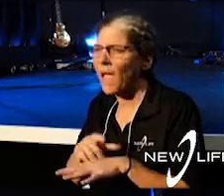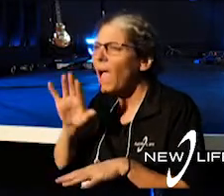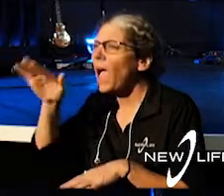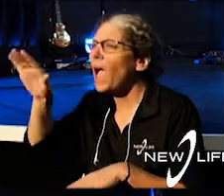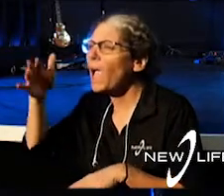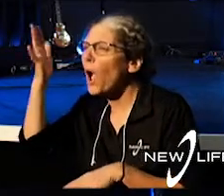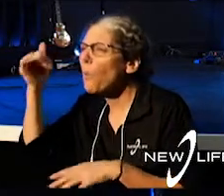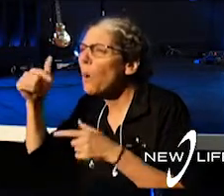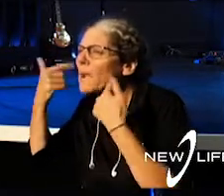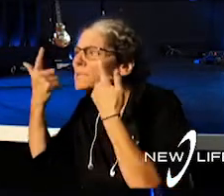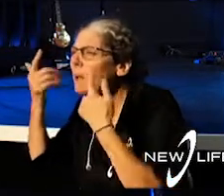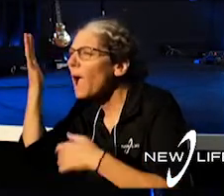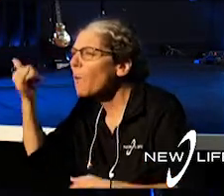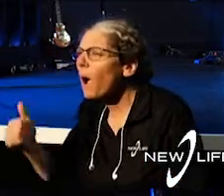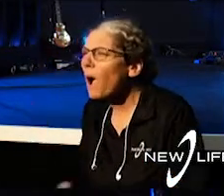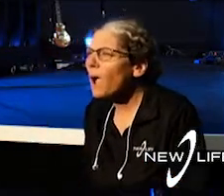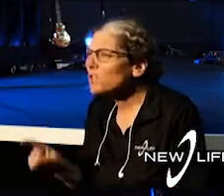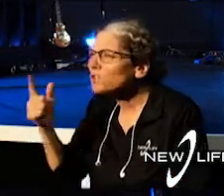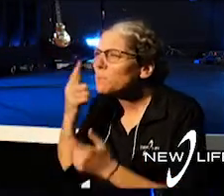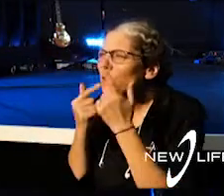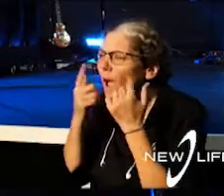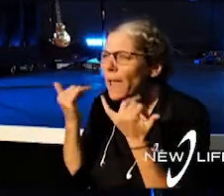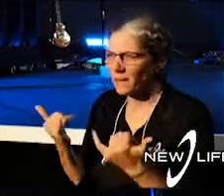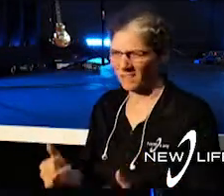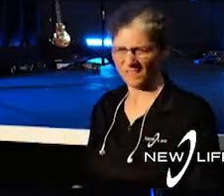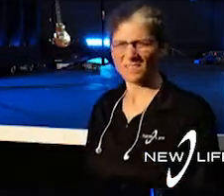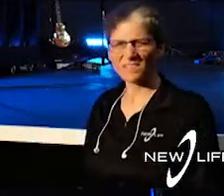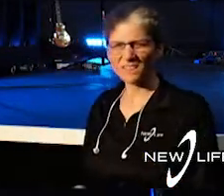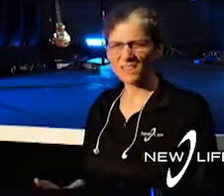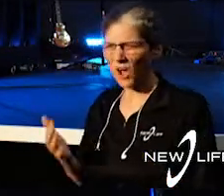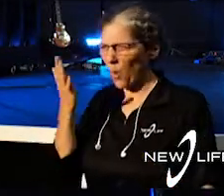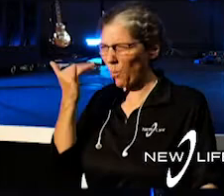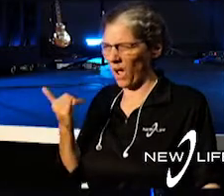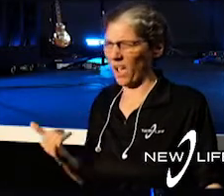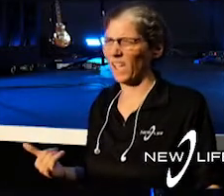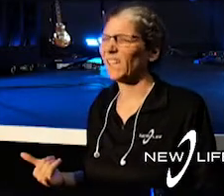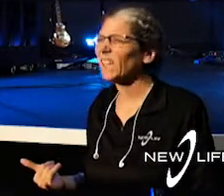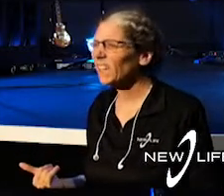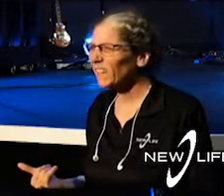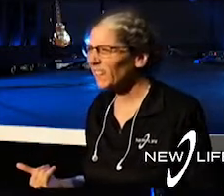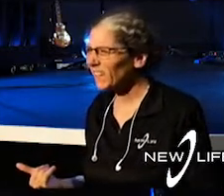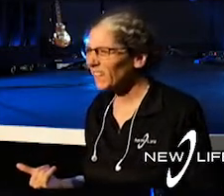mourning and turn that joy into gloom, you're going to be like, the heck is wrong with this guy?